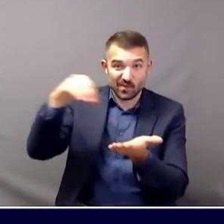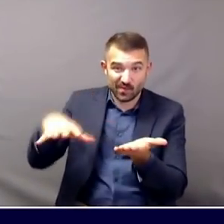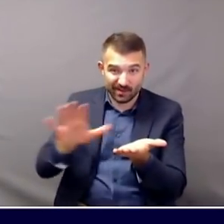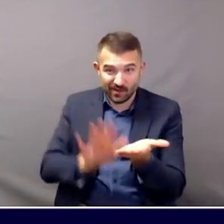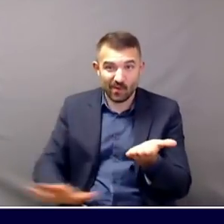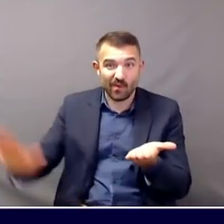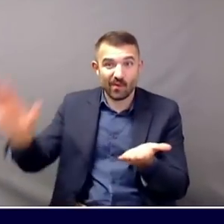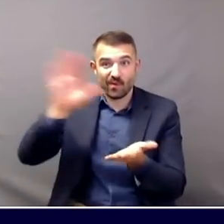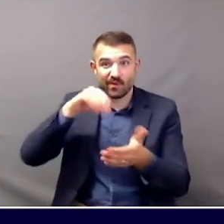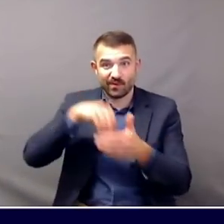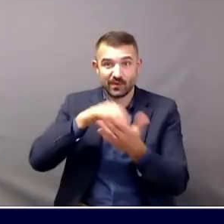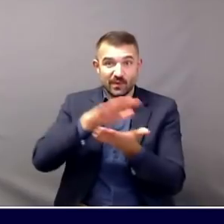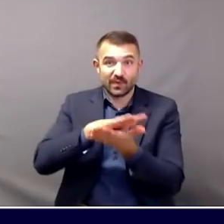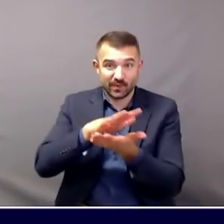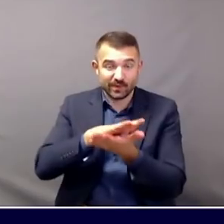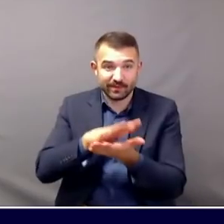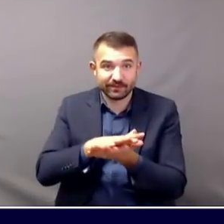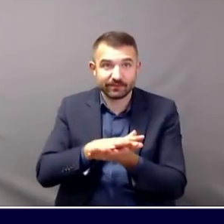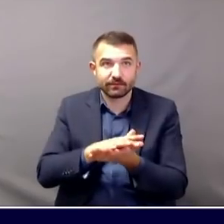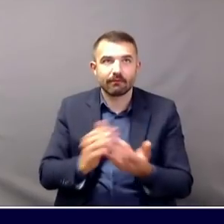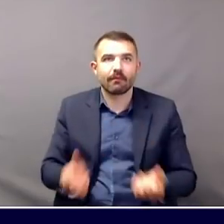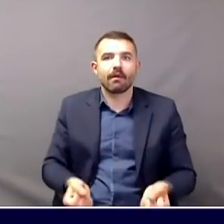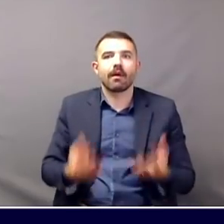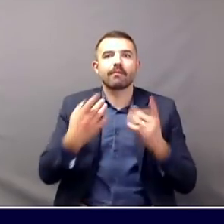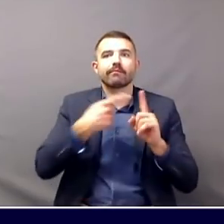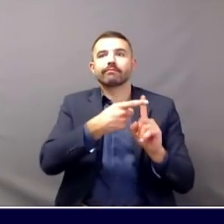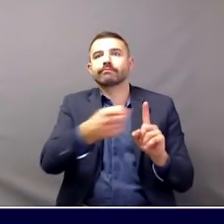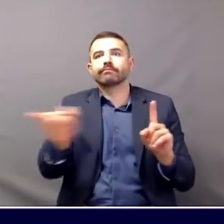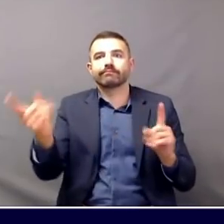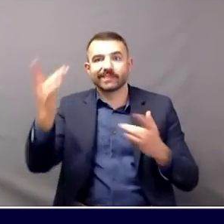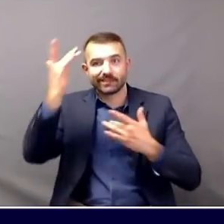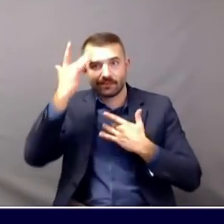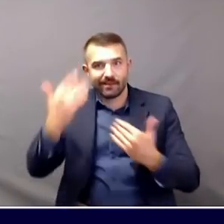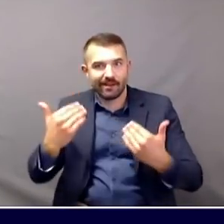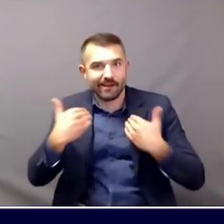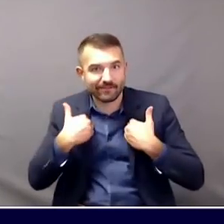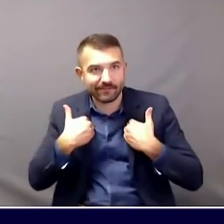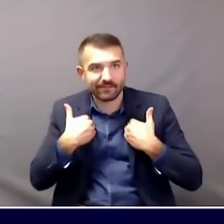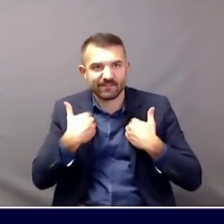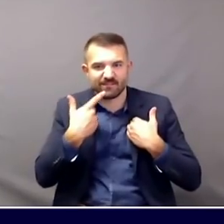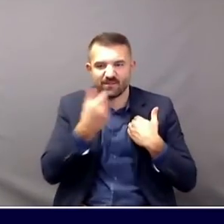seen as a fraction of what the totals are is also encouraging.